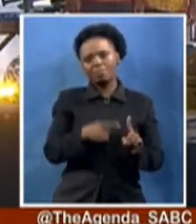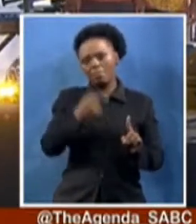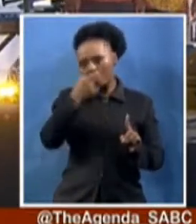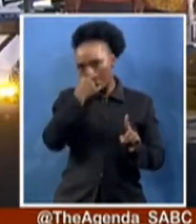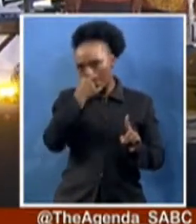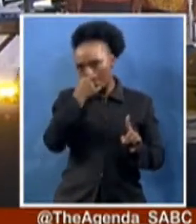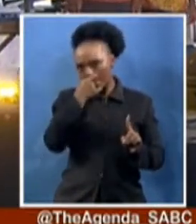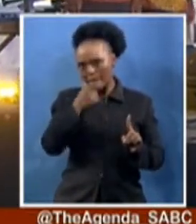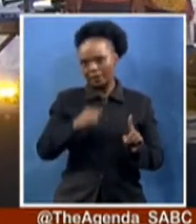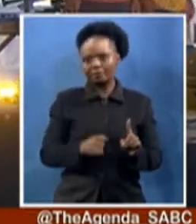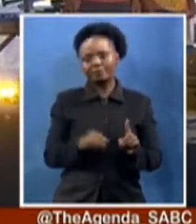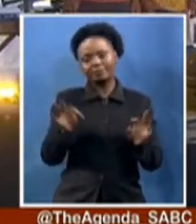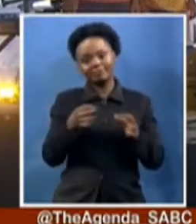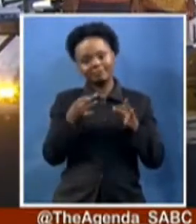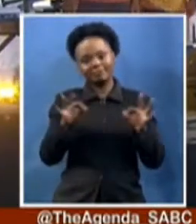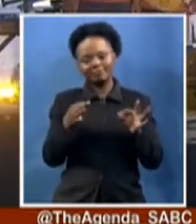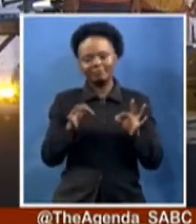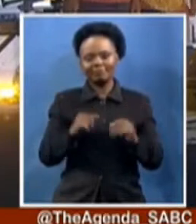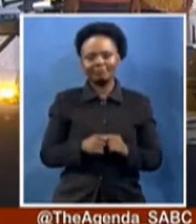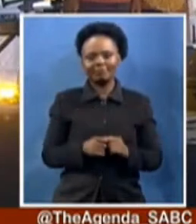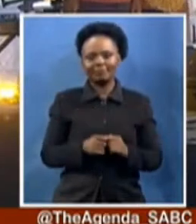Oh, Tumamena,